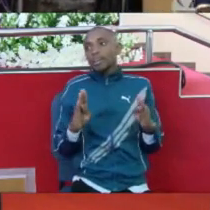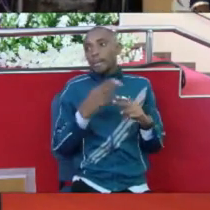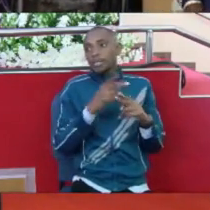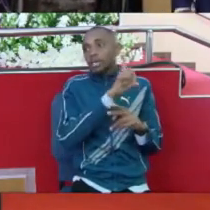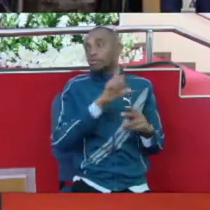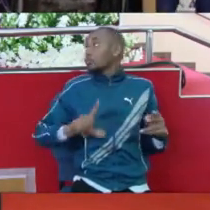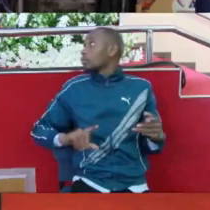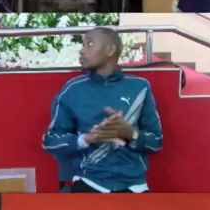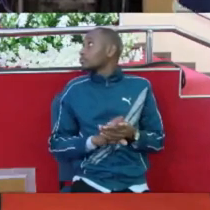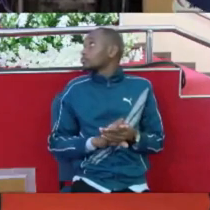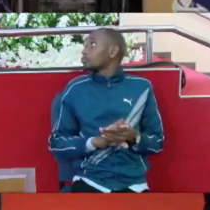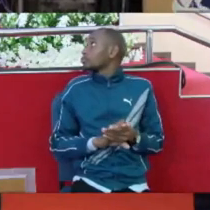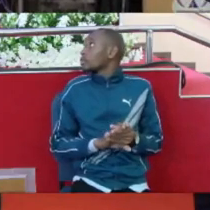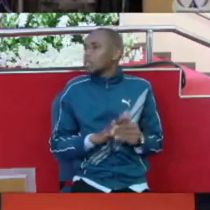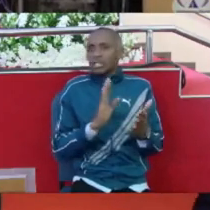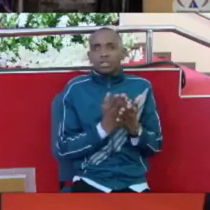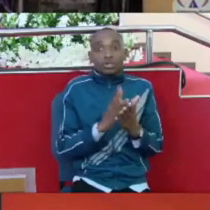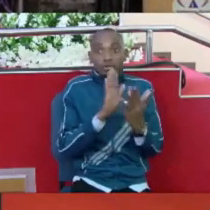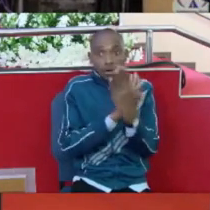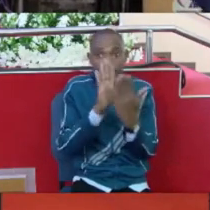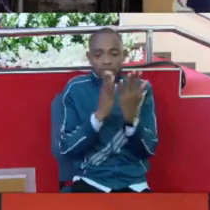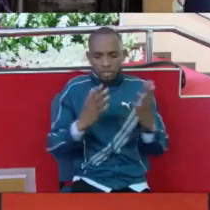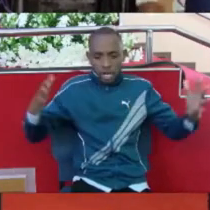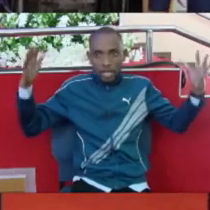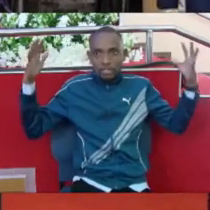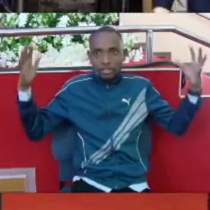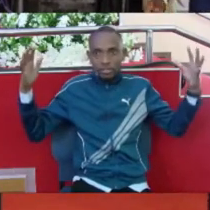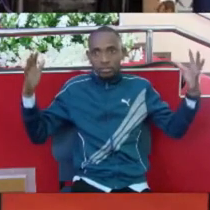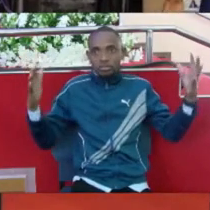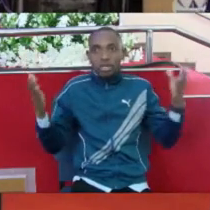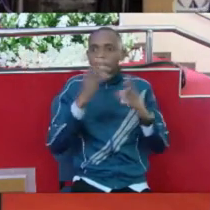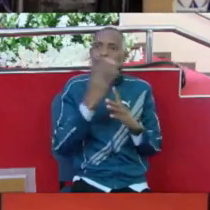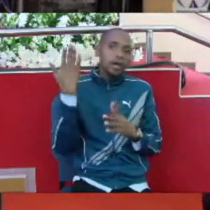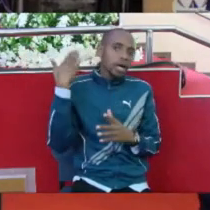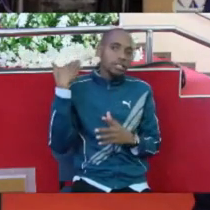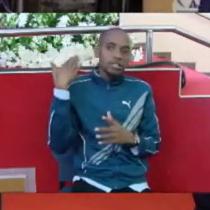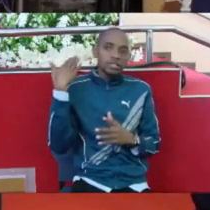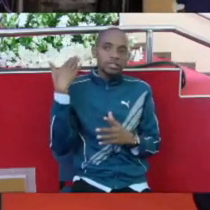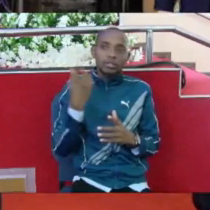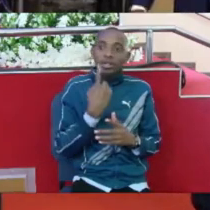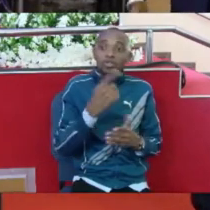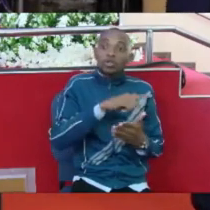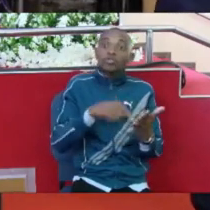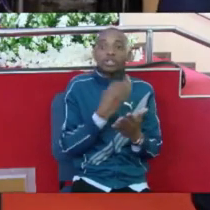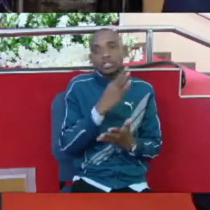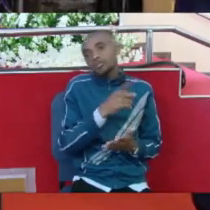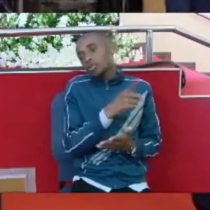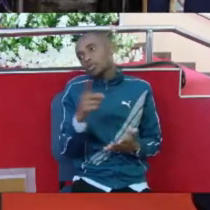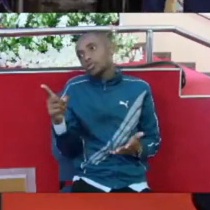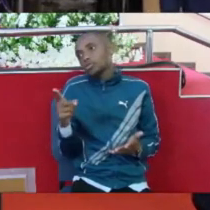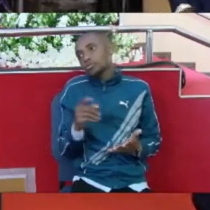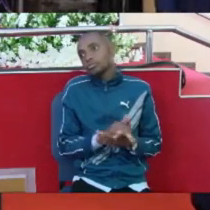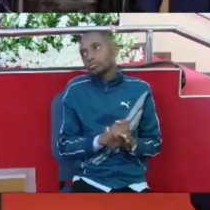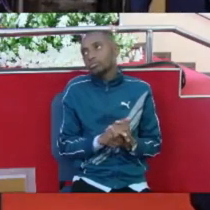slain some giants in the past. So this is for you.